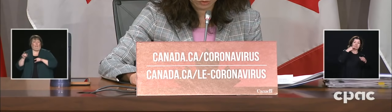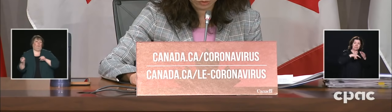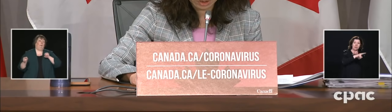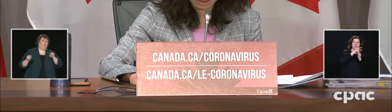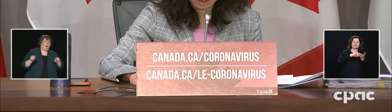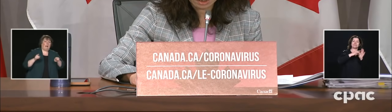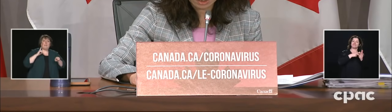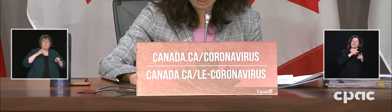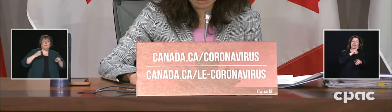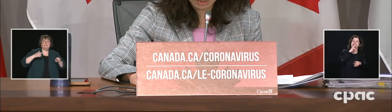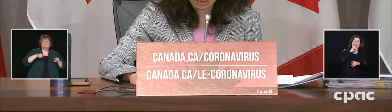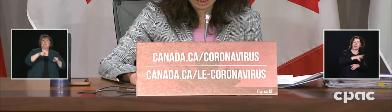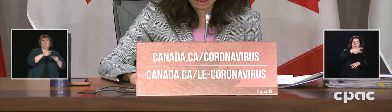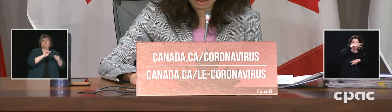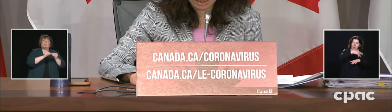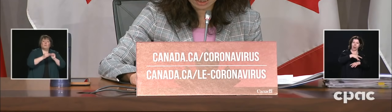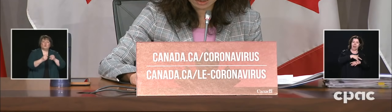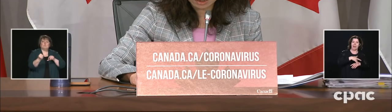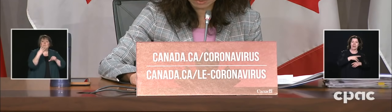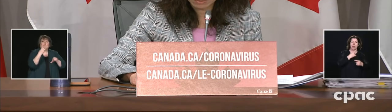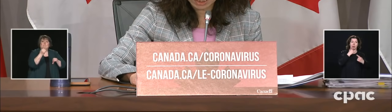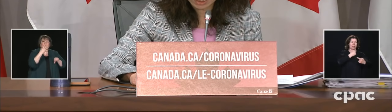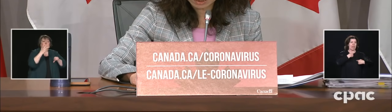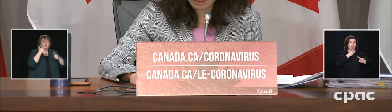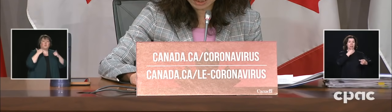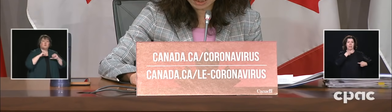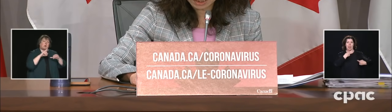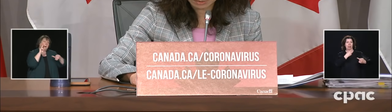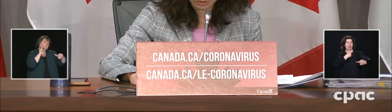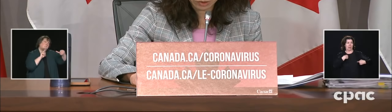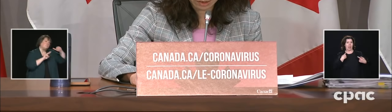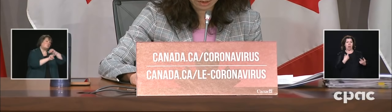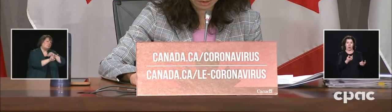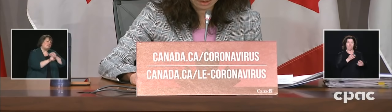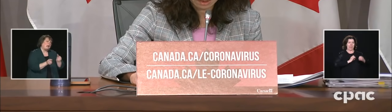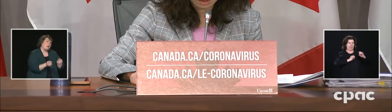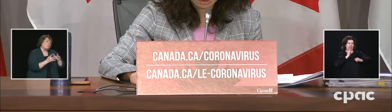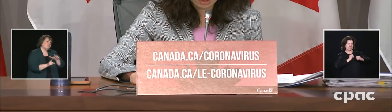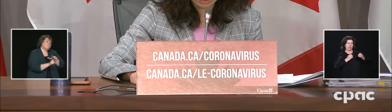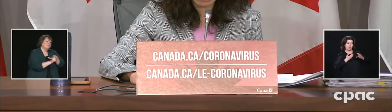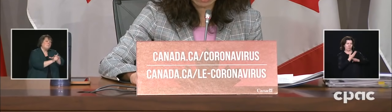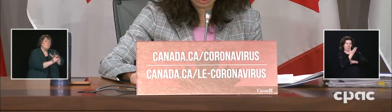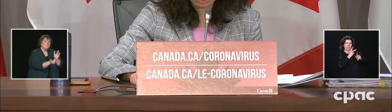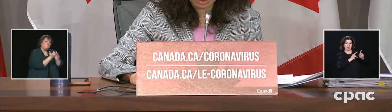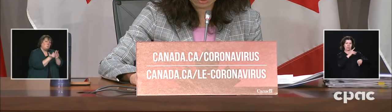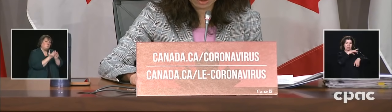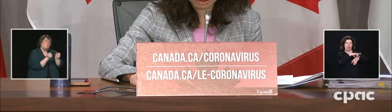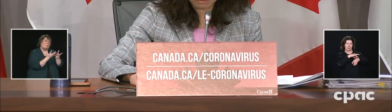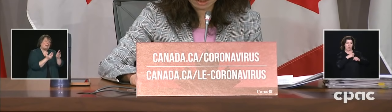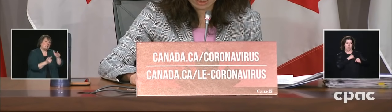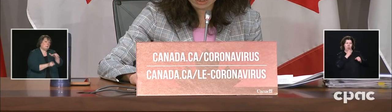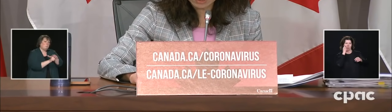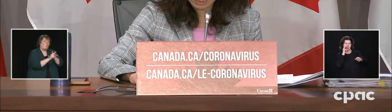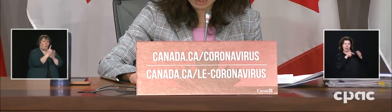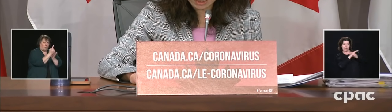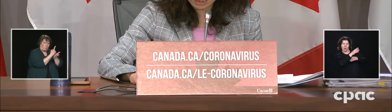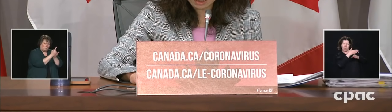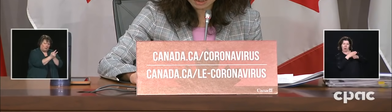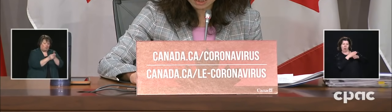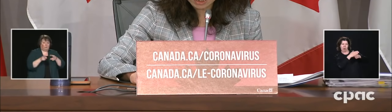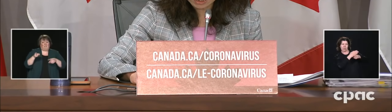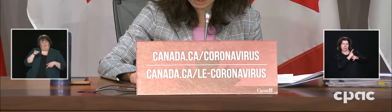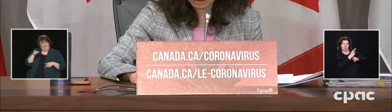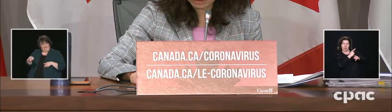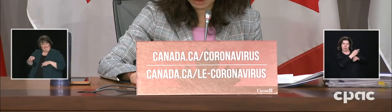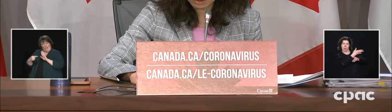estimate forward on how many new cases we might expect in the coming week. Dynamic models don't use real-life case